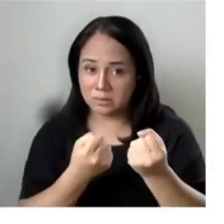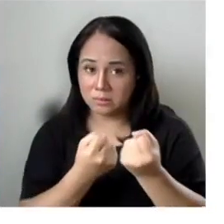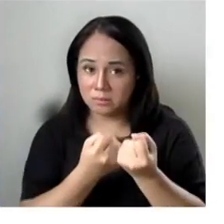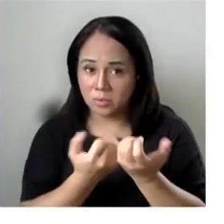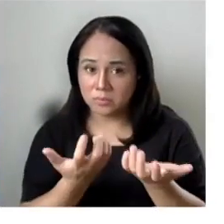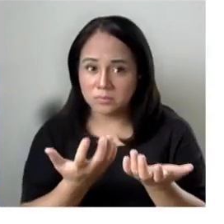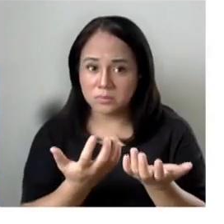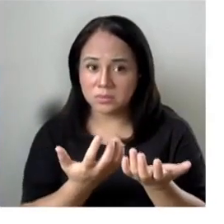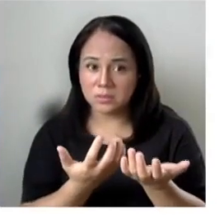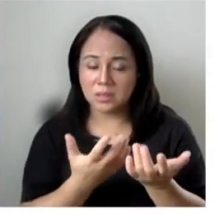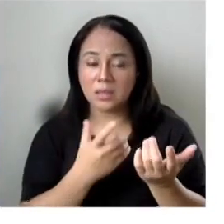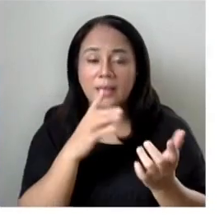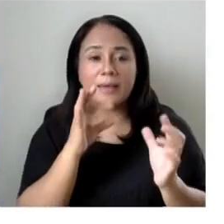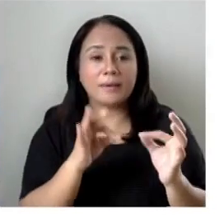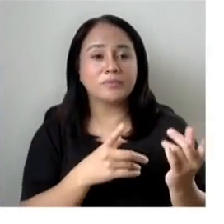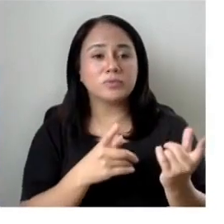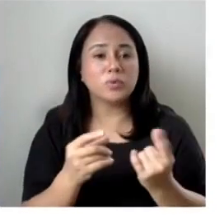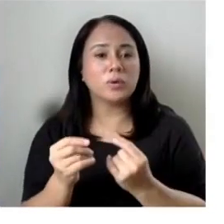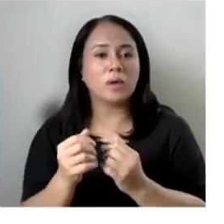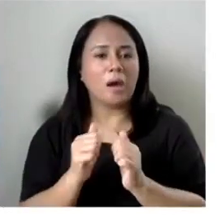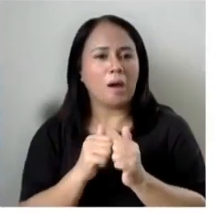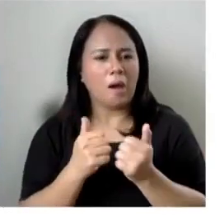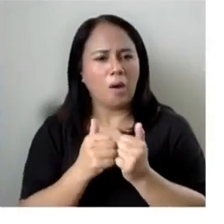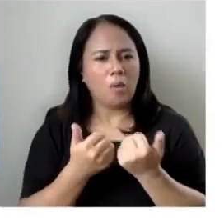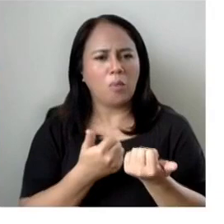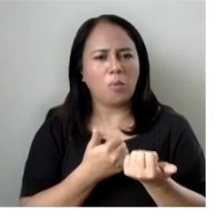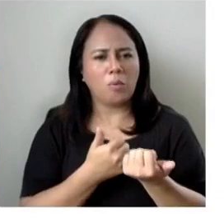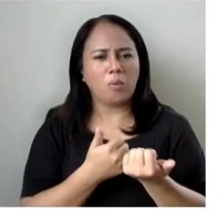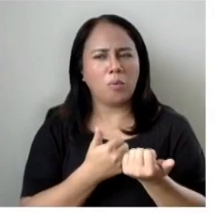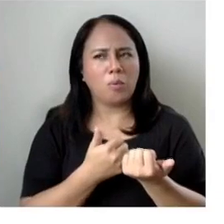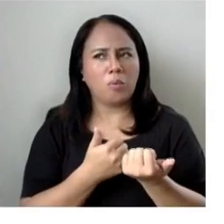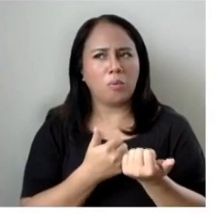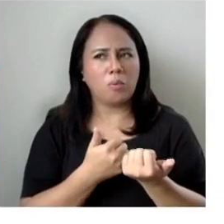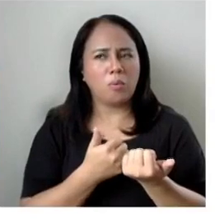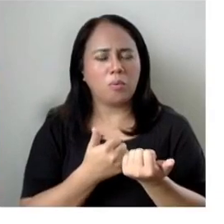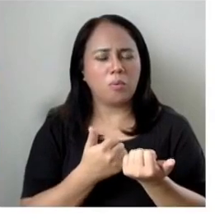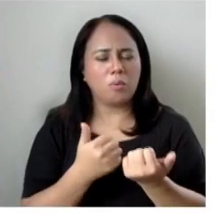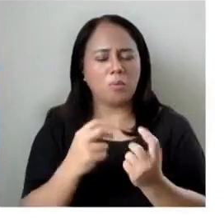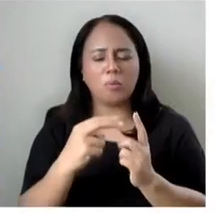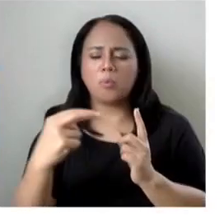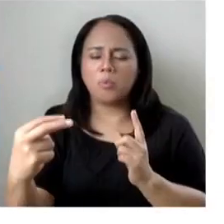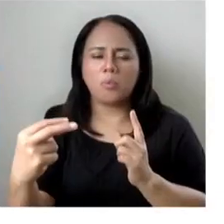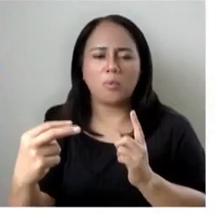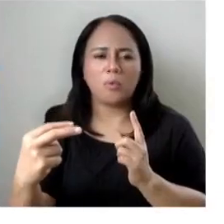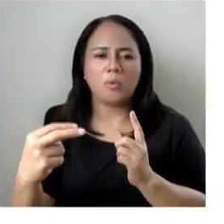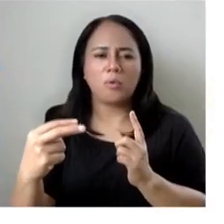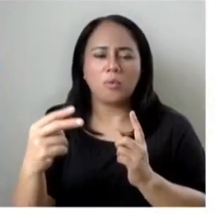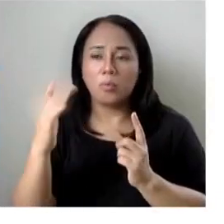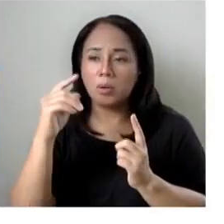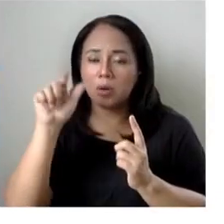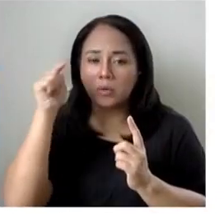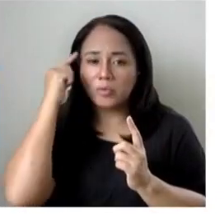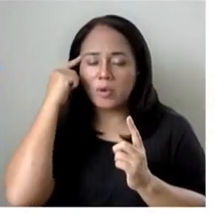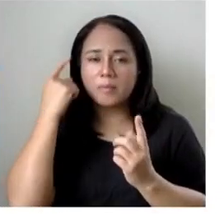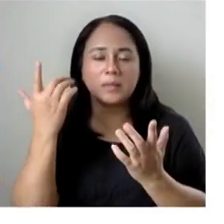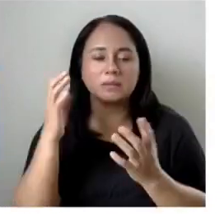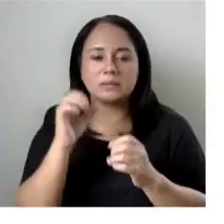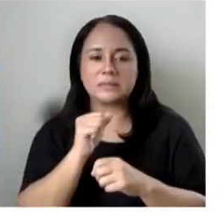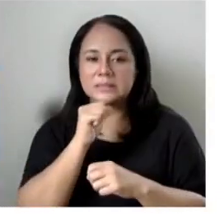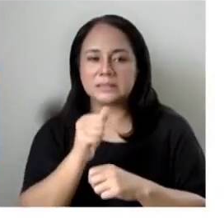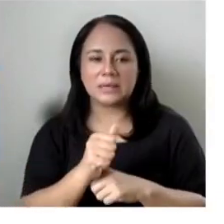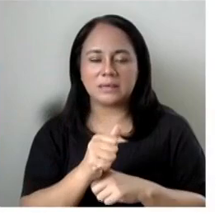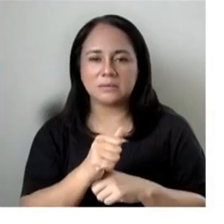do, how might this be misread as something as a government exercise and not a civilian